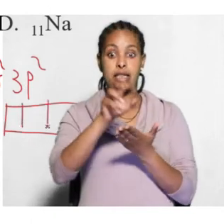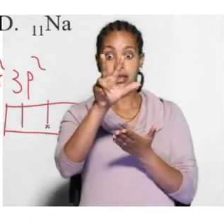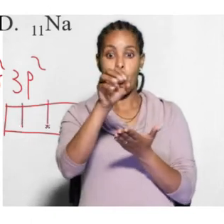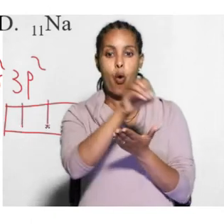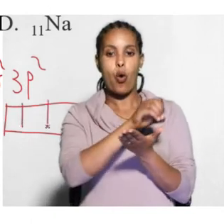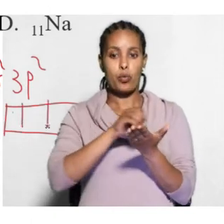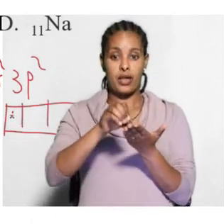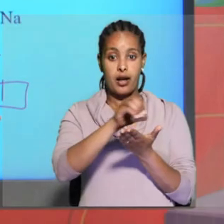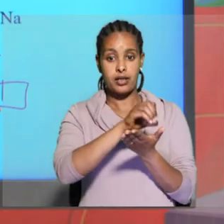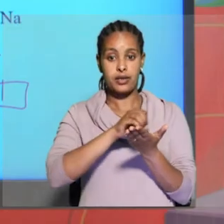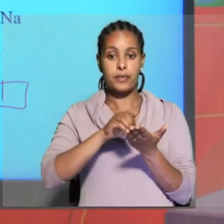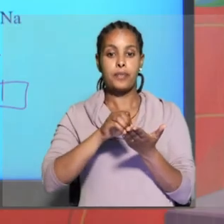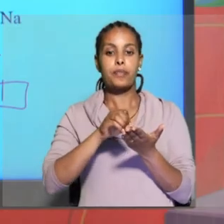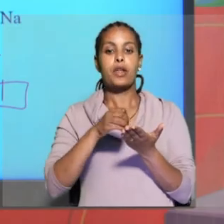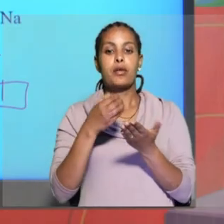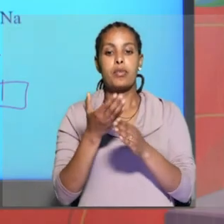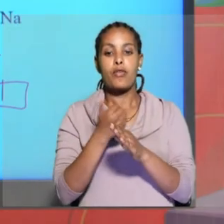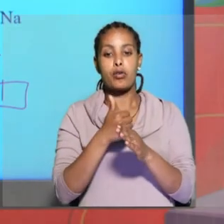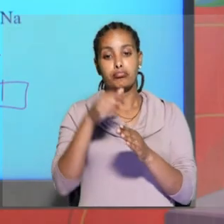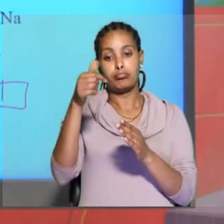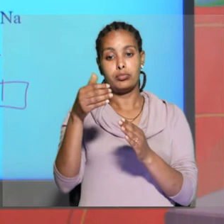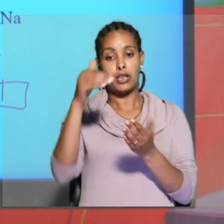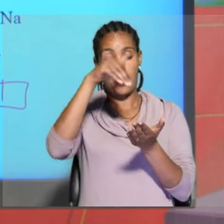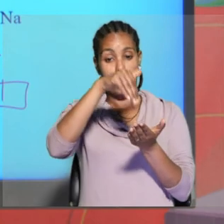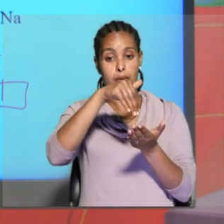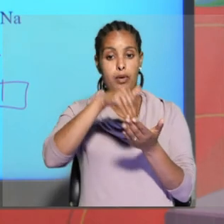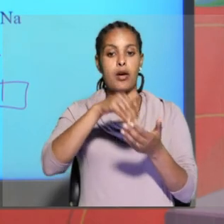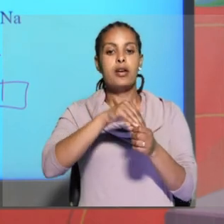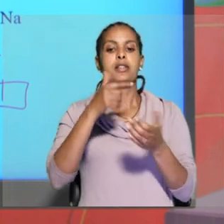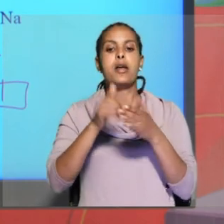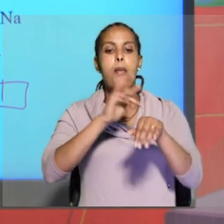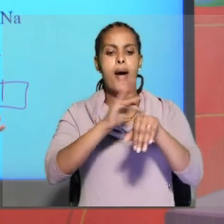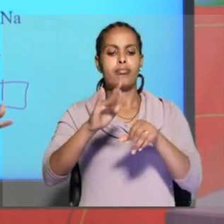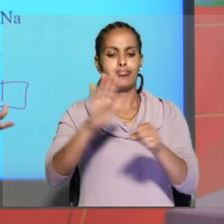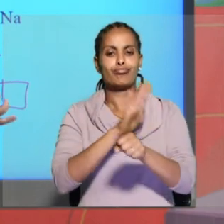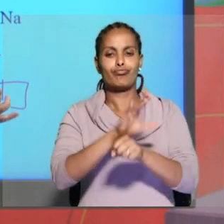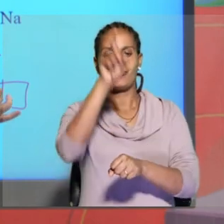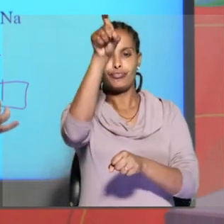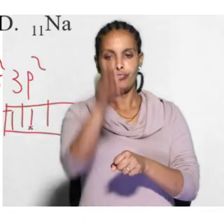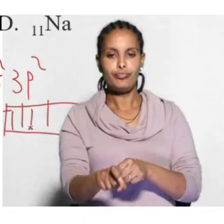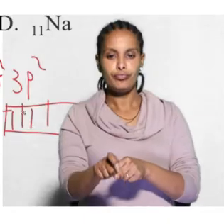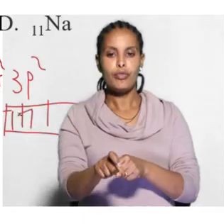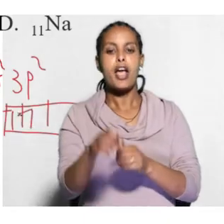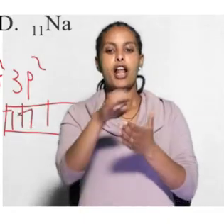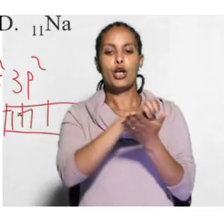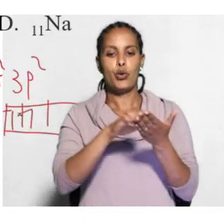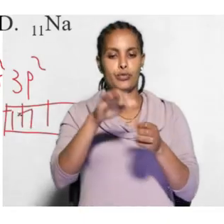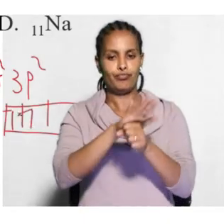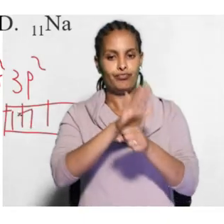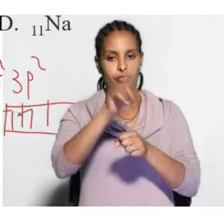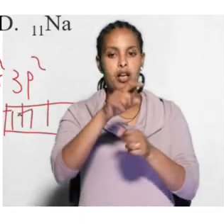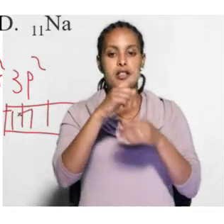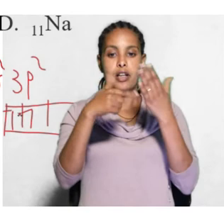three orbitals, 3p2, see? Before doubling here, this vacant orbital must be occupied with electrons.